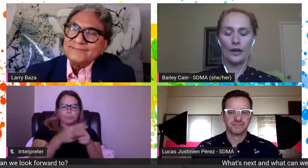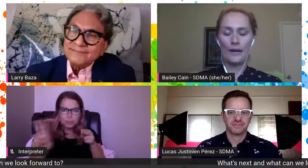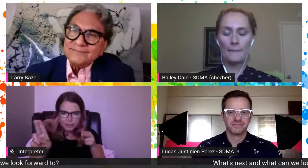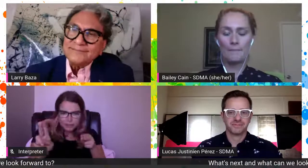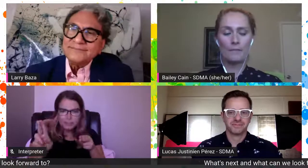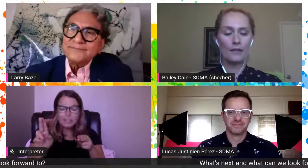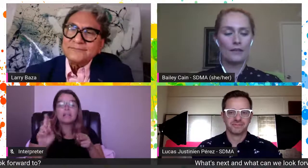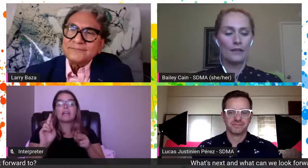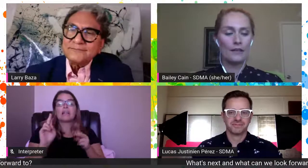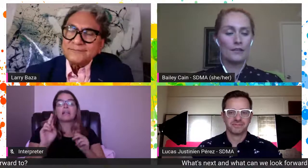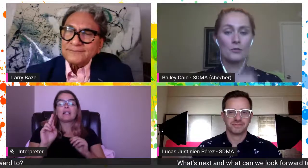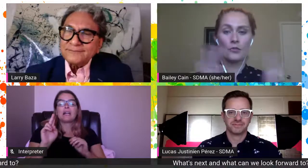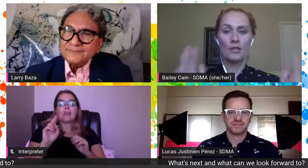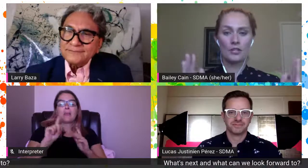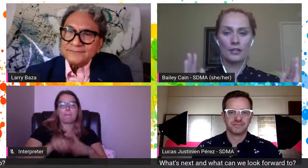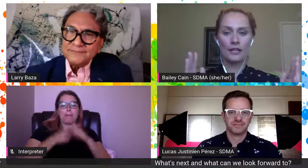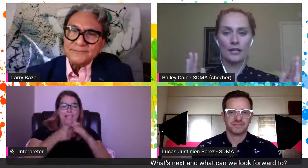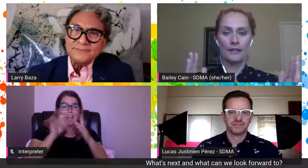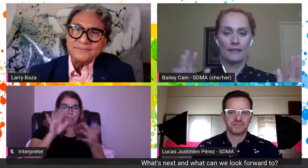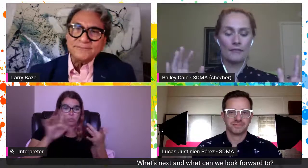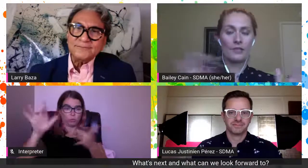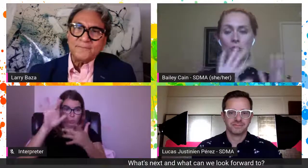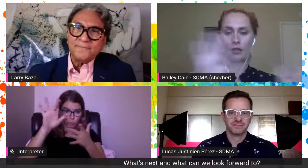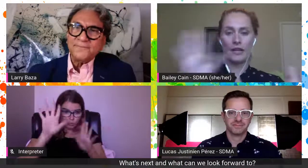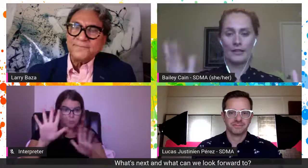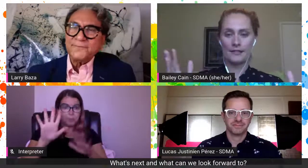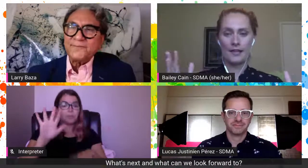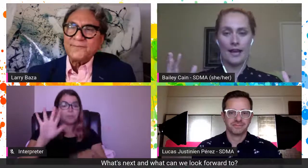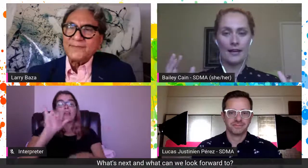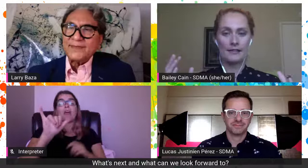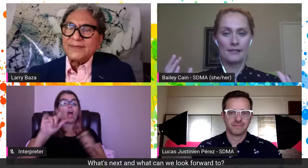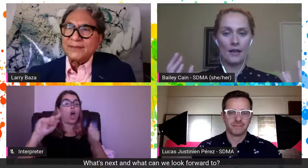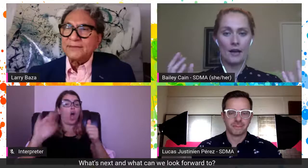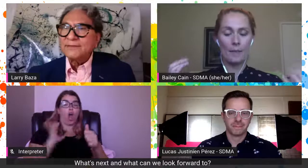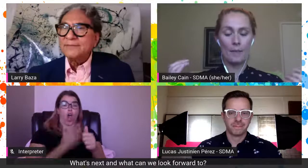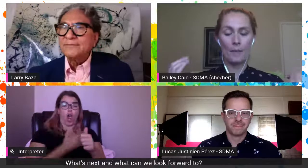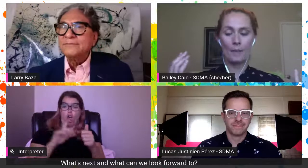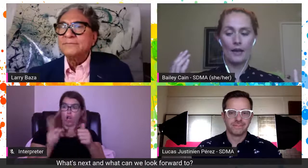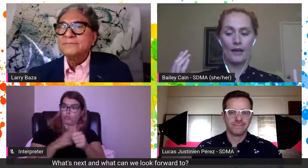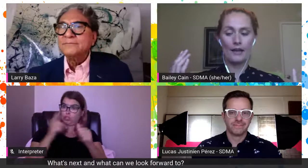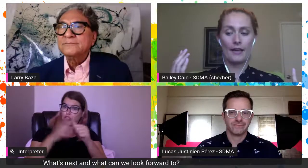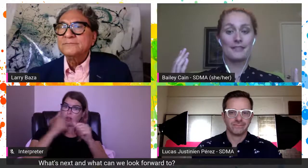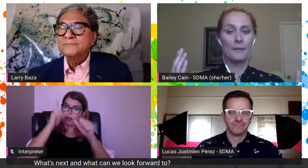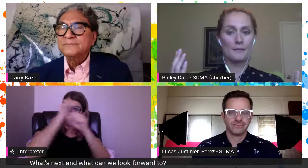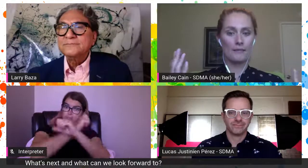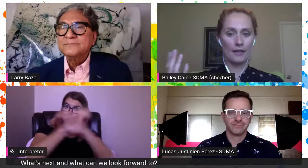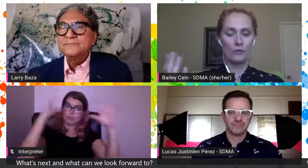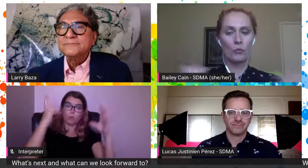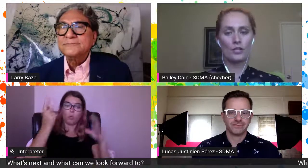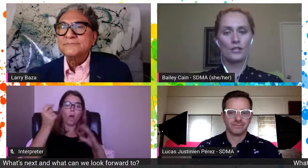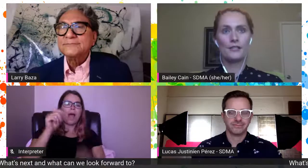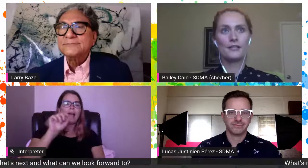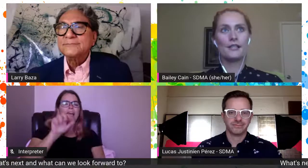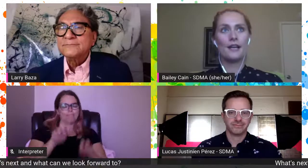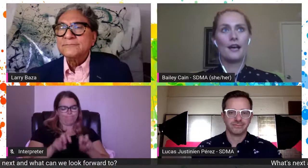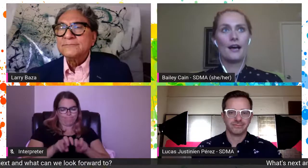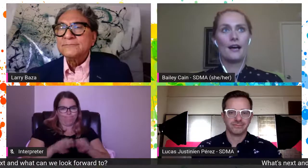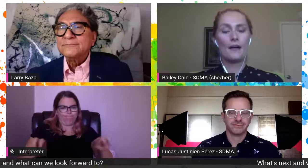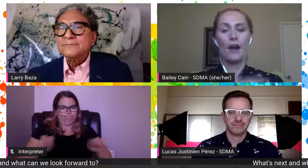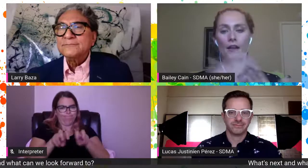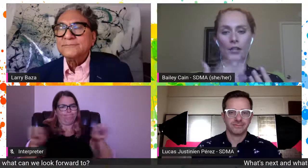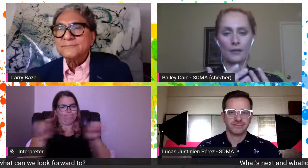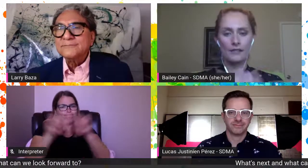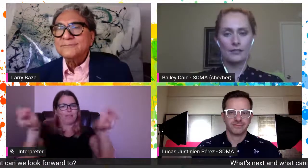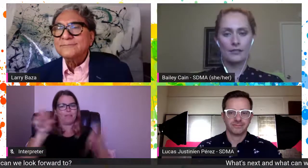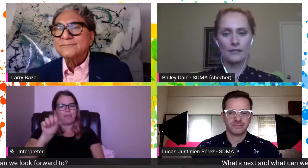tour, this was originally visualized as a steps event, which is